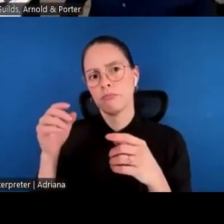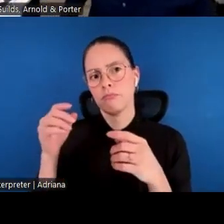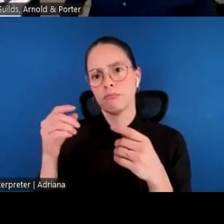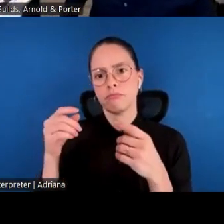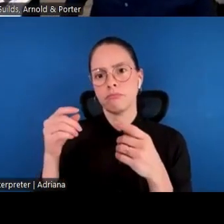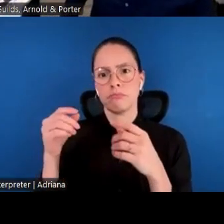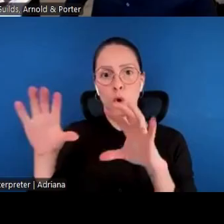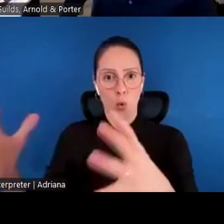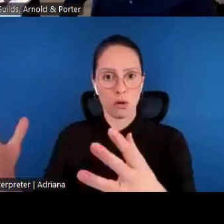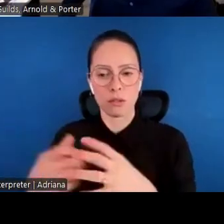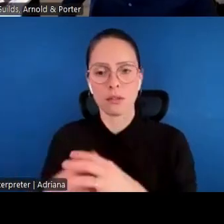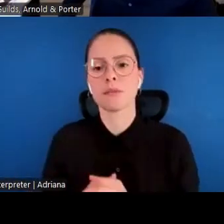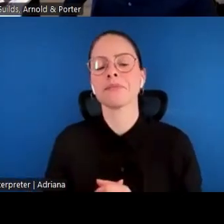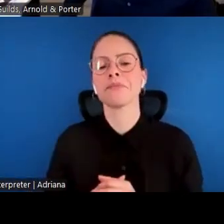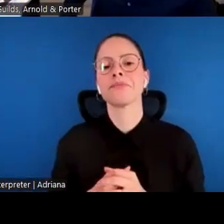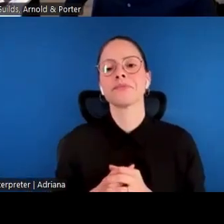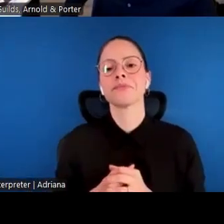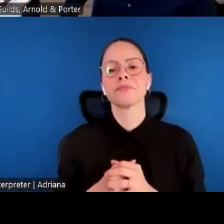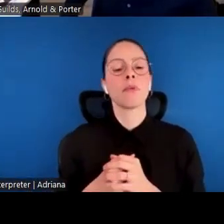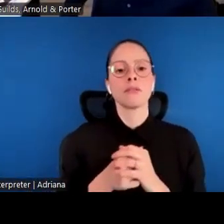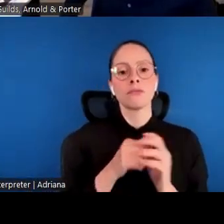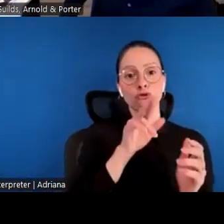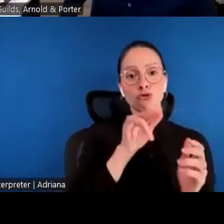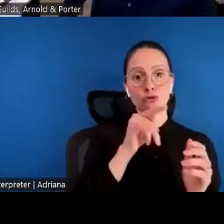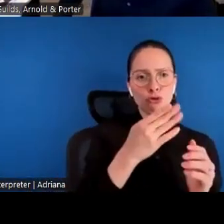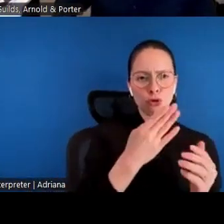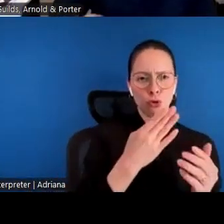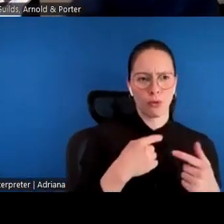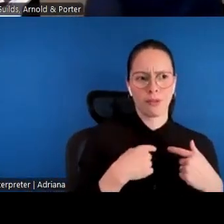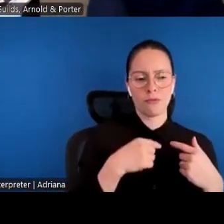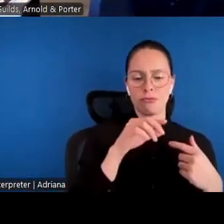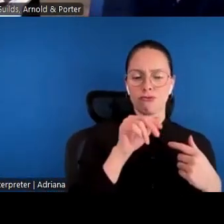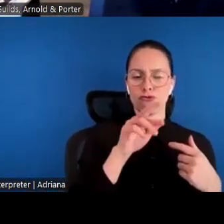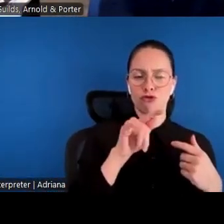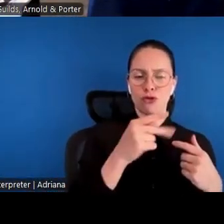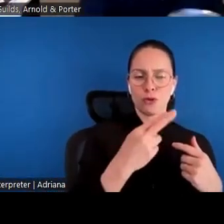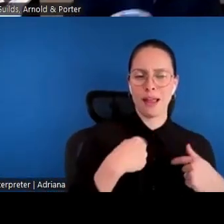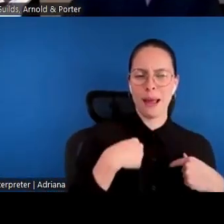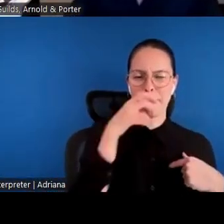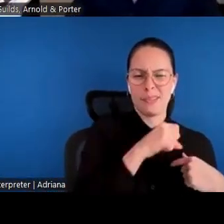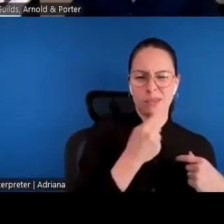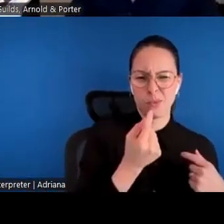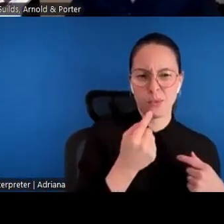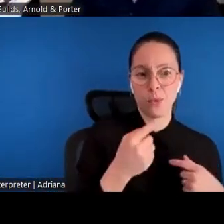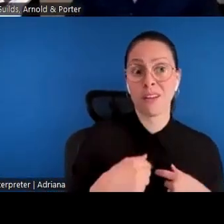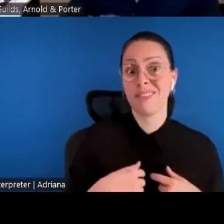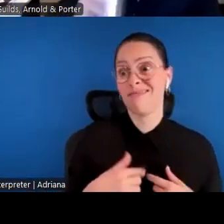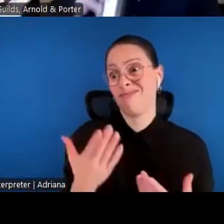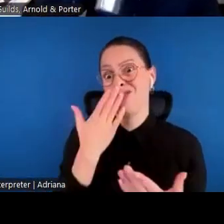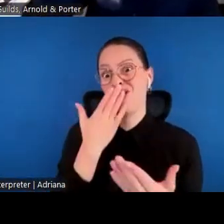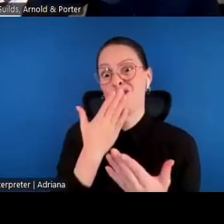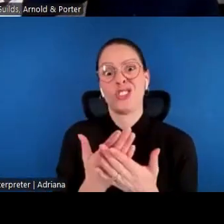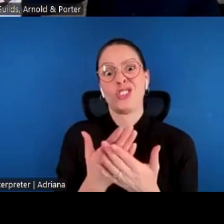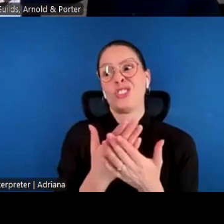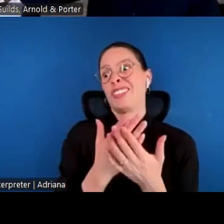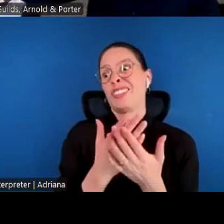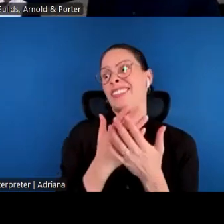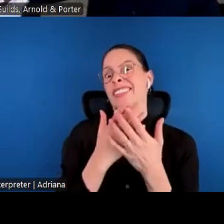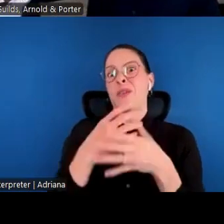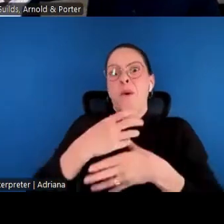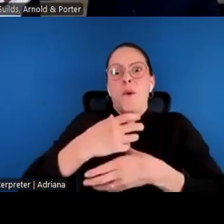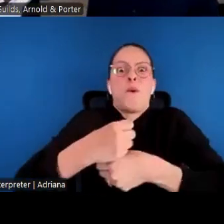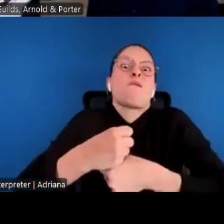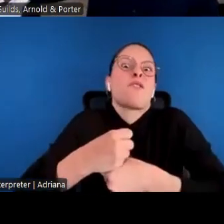Ruth, what did I miss? You know what? That is a very good overview of the entire process. So I think you